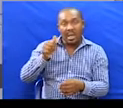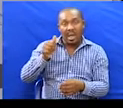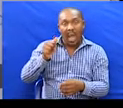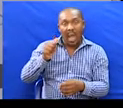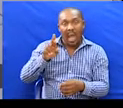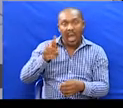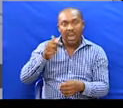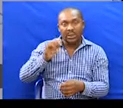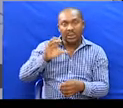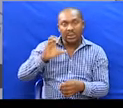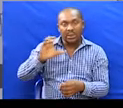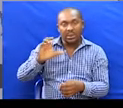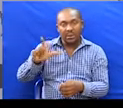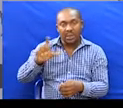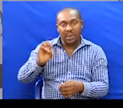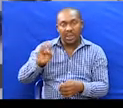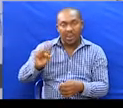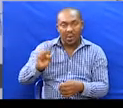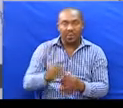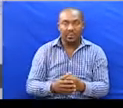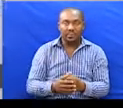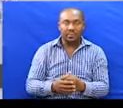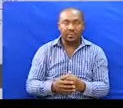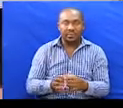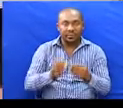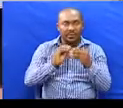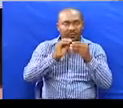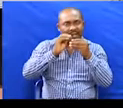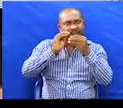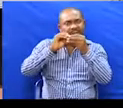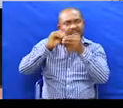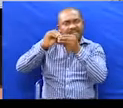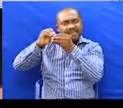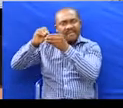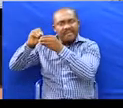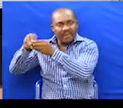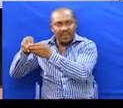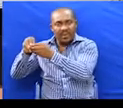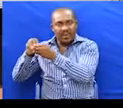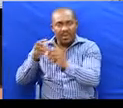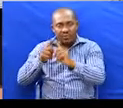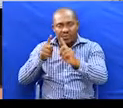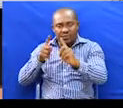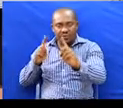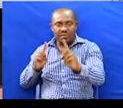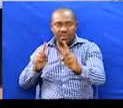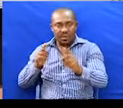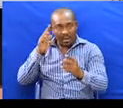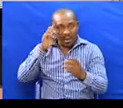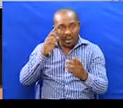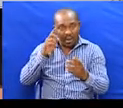Each chromosome, it consists of what? Particles or segments. So